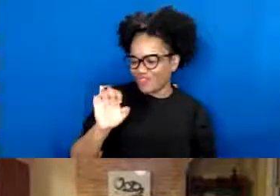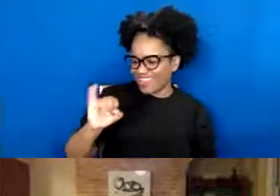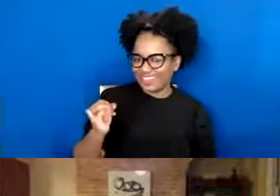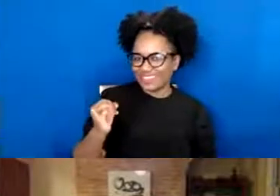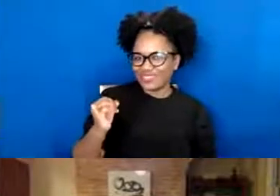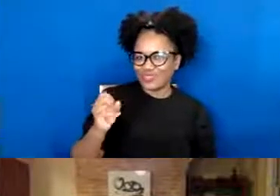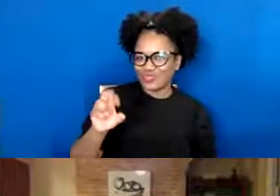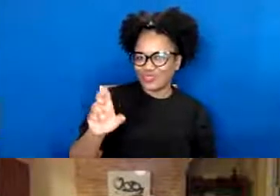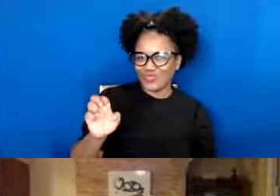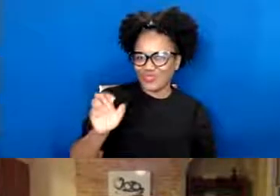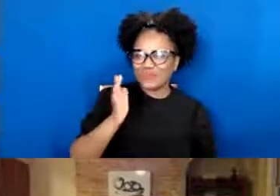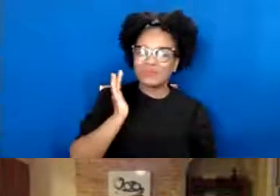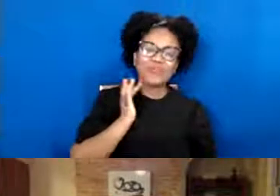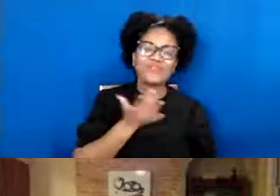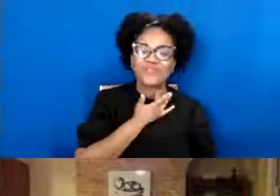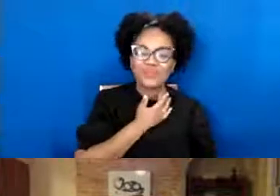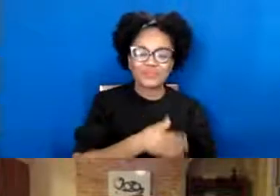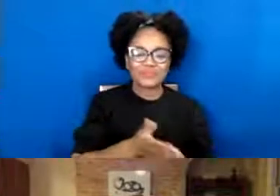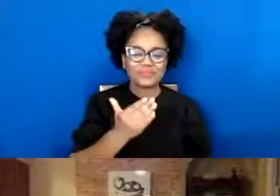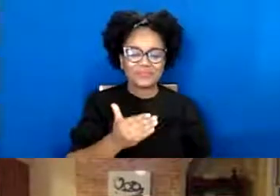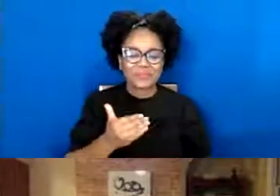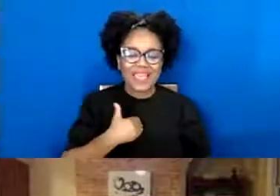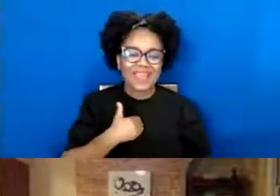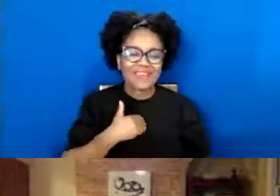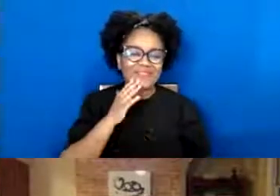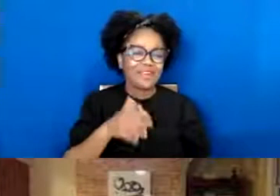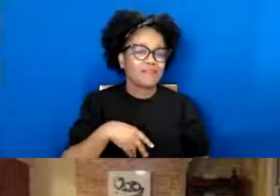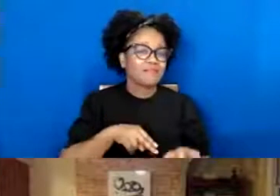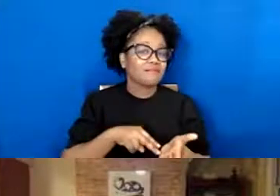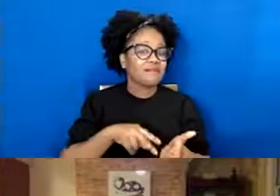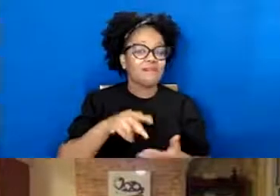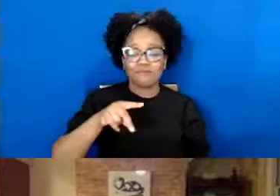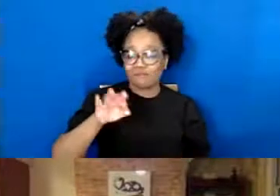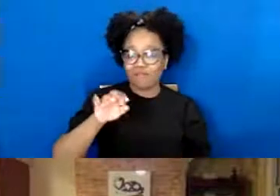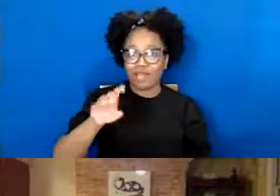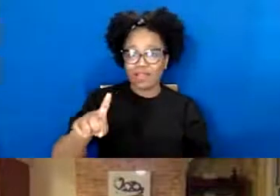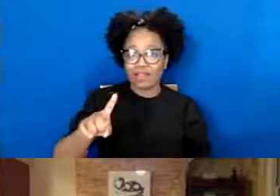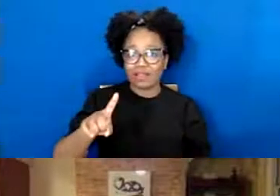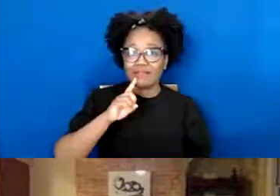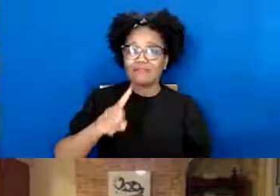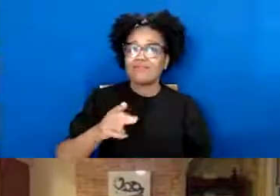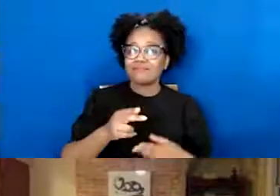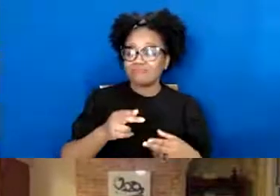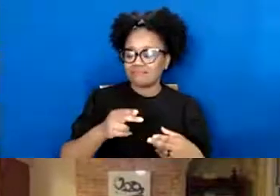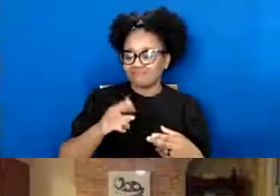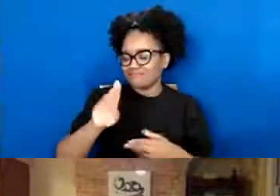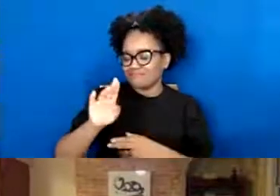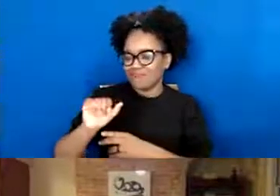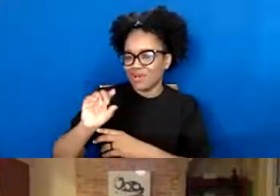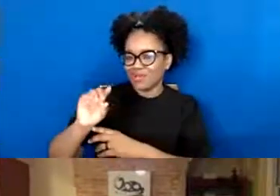bologna, fried bologna on a hot plate. I have refined, and that's for Yardley's lavender